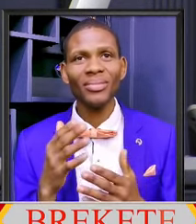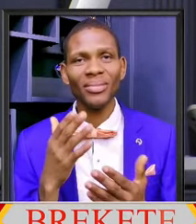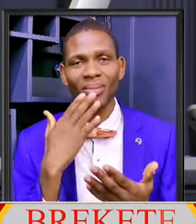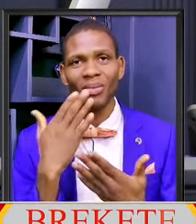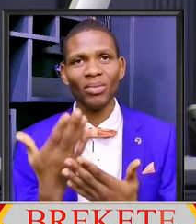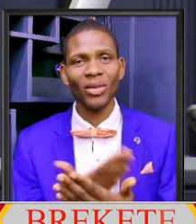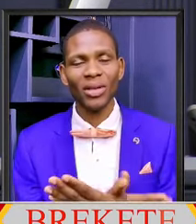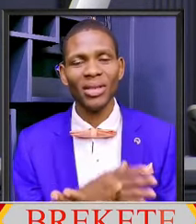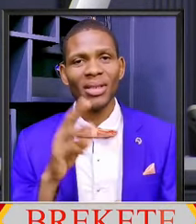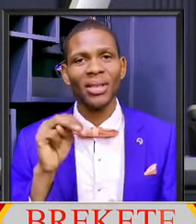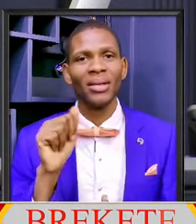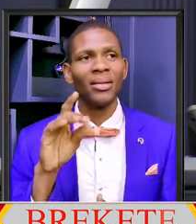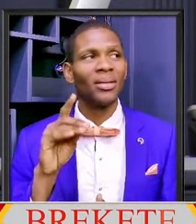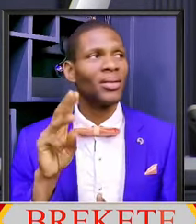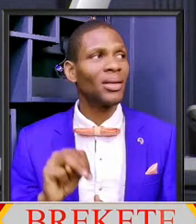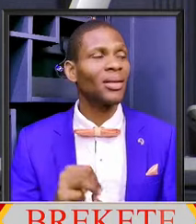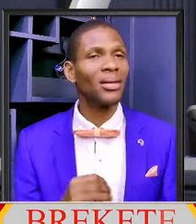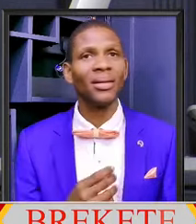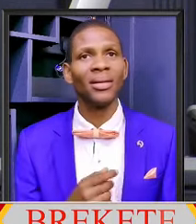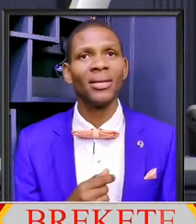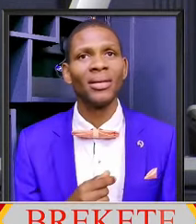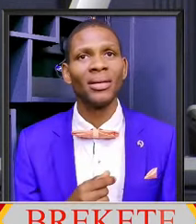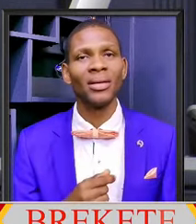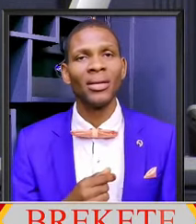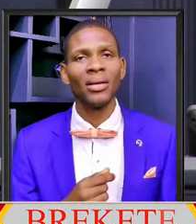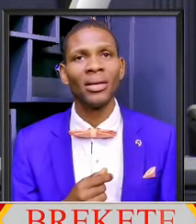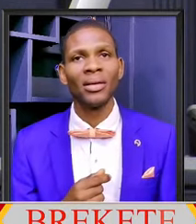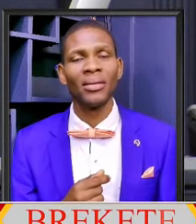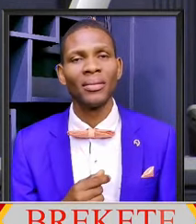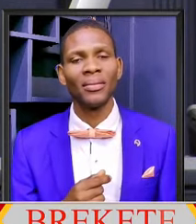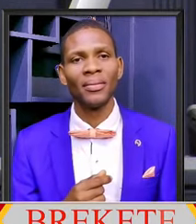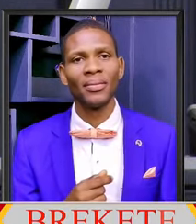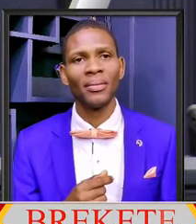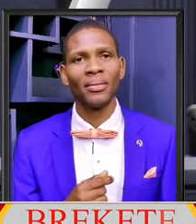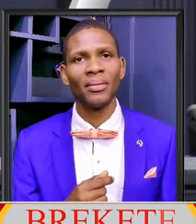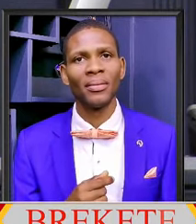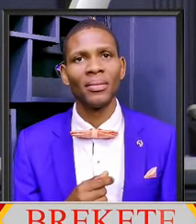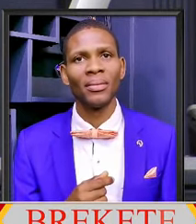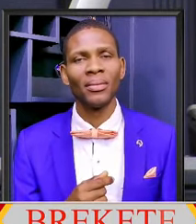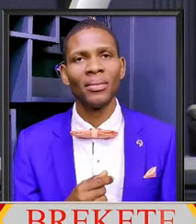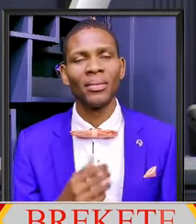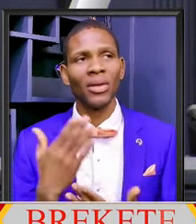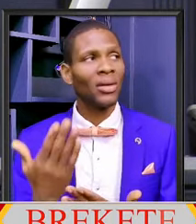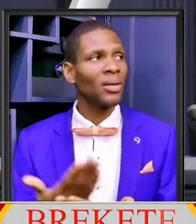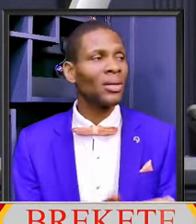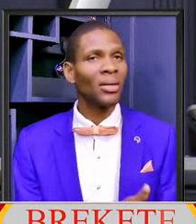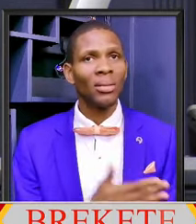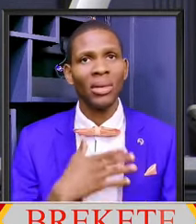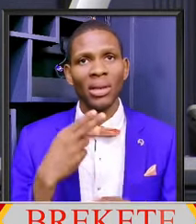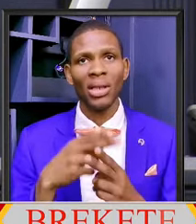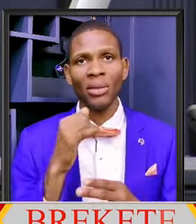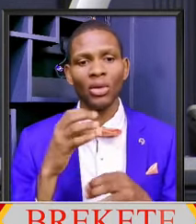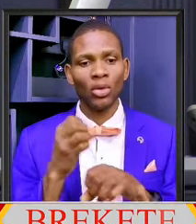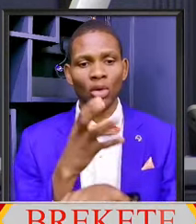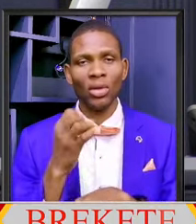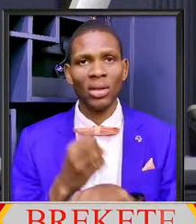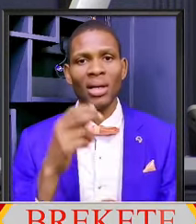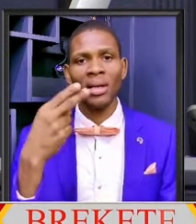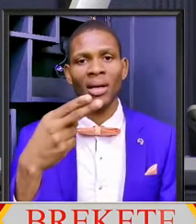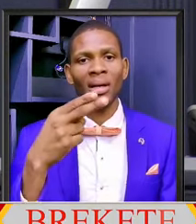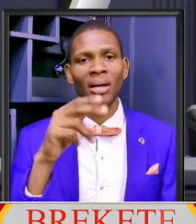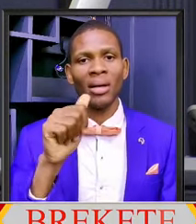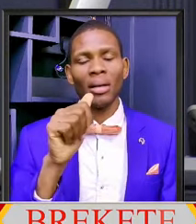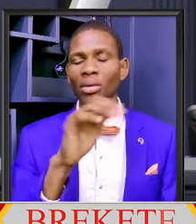seemed good too morning, serious madam. Or cold, unhappy. Hello. Hello, good morning. Morning. Go ahead. Yes, my name is Consultant